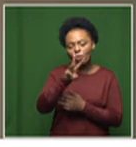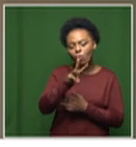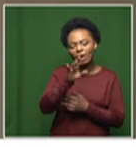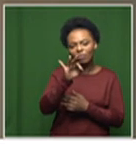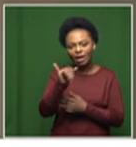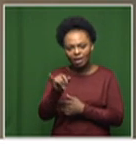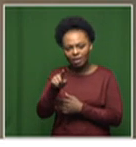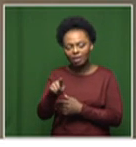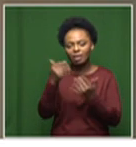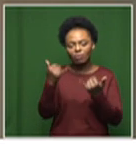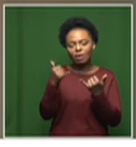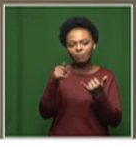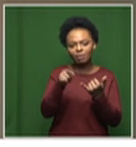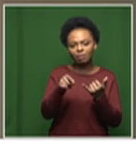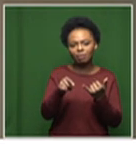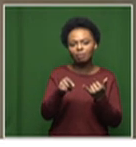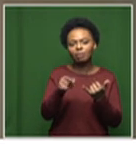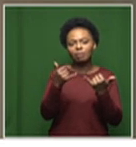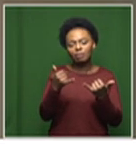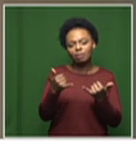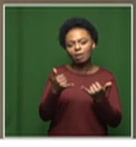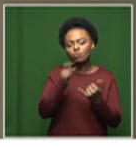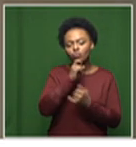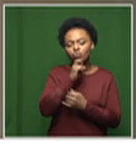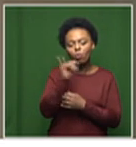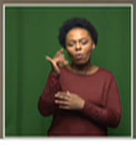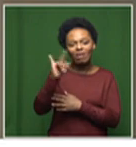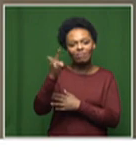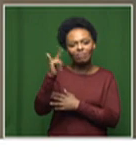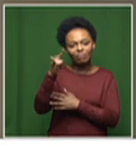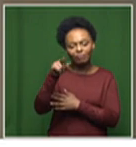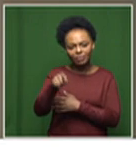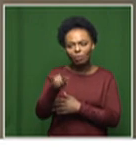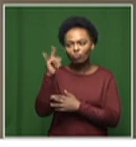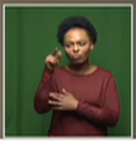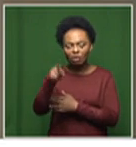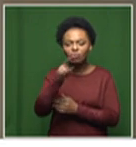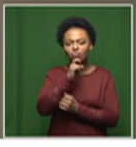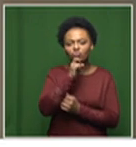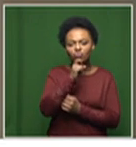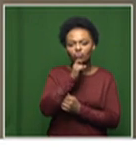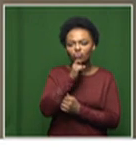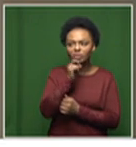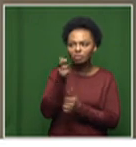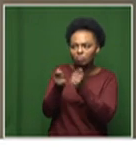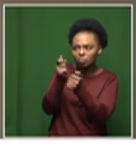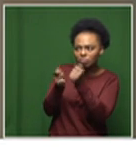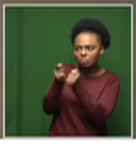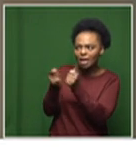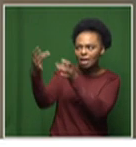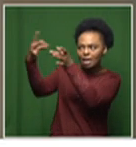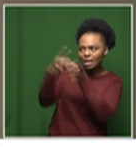in, a lot of times there are hackers waiting, and users use login details, which they then capture, and then it's very easy to then corrupt your